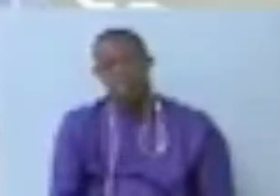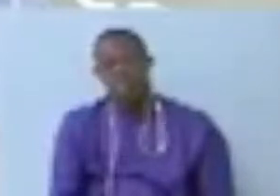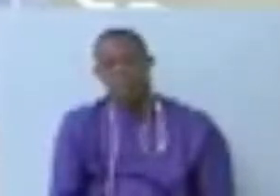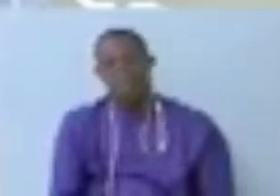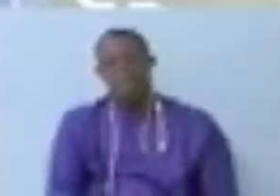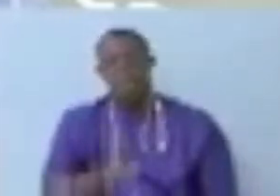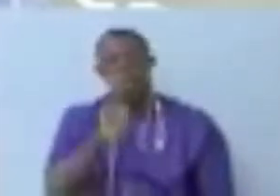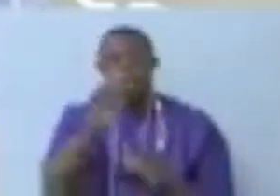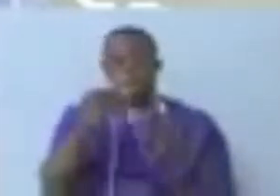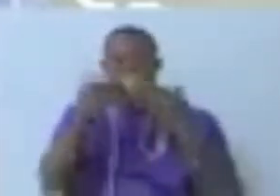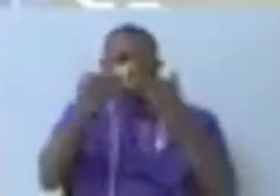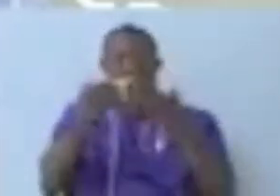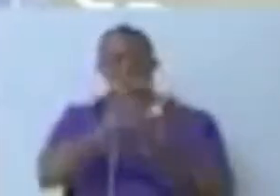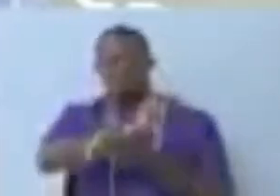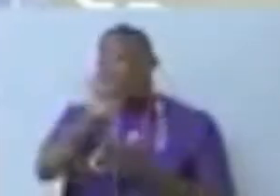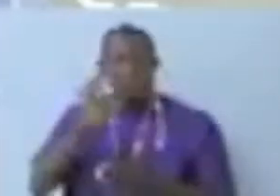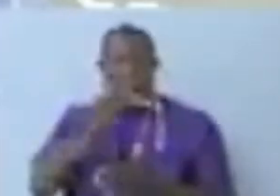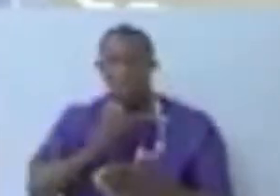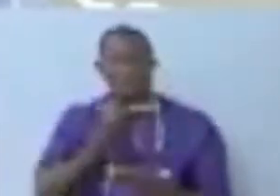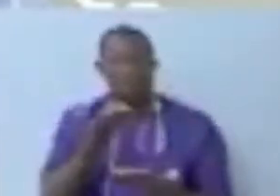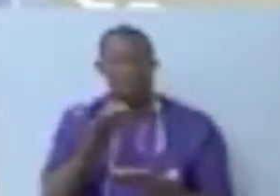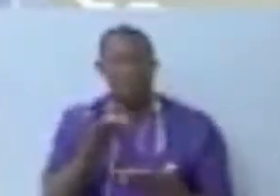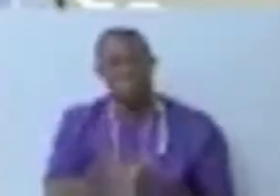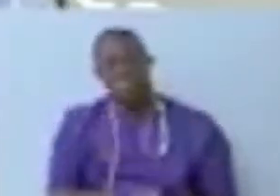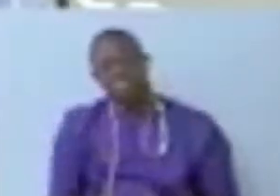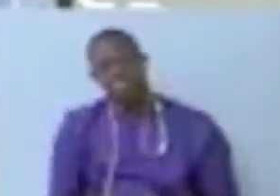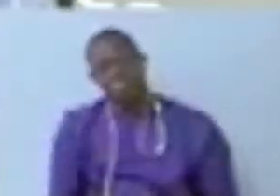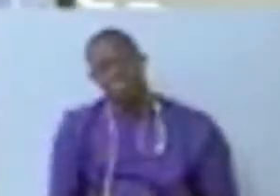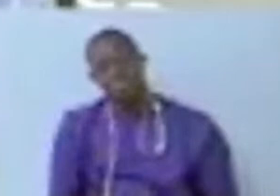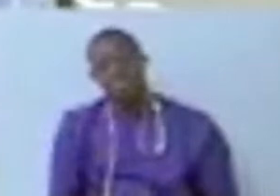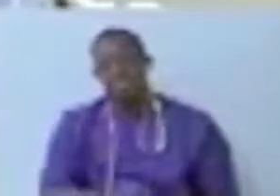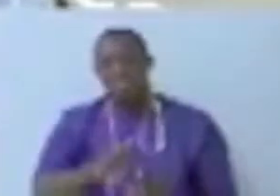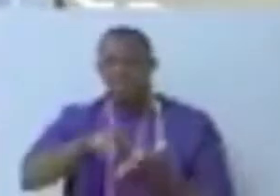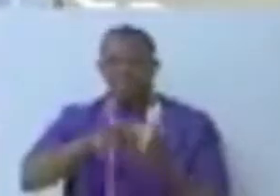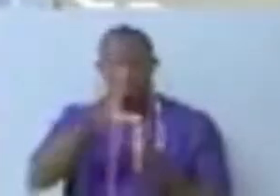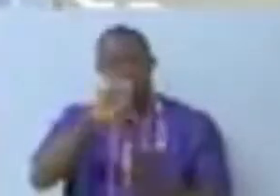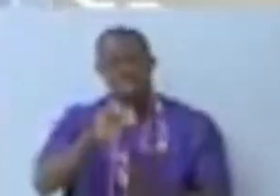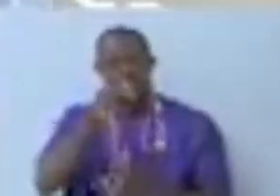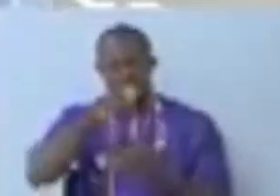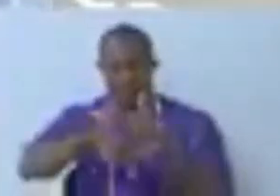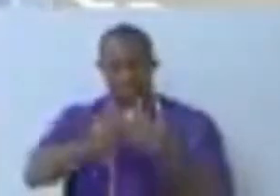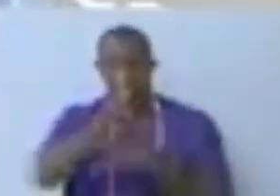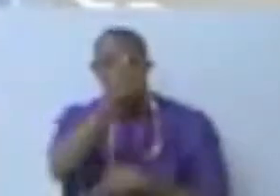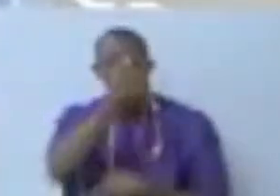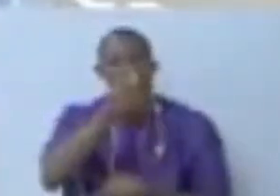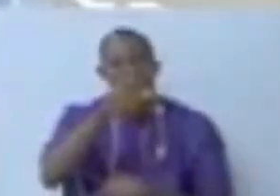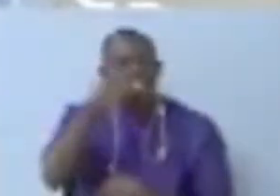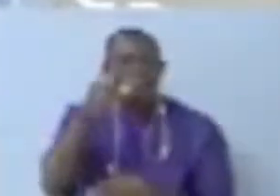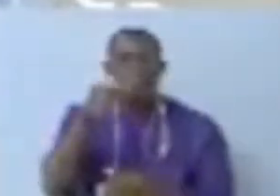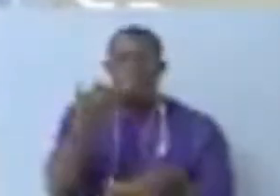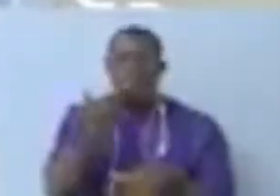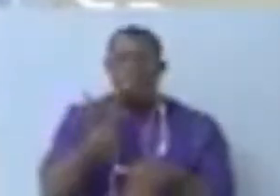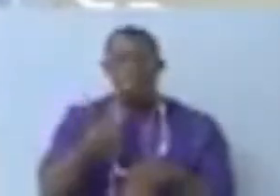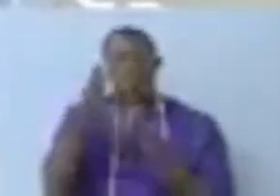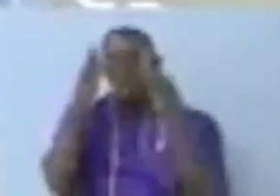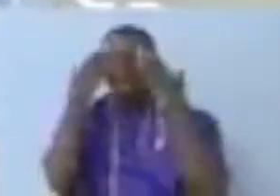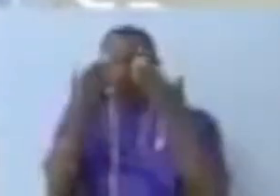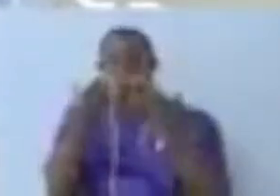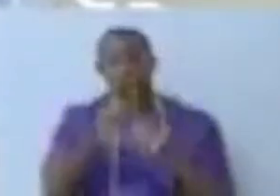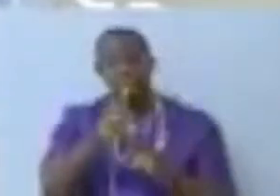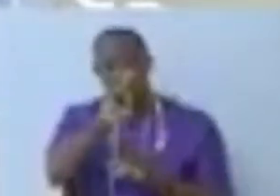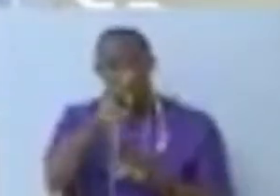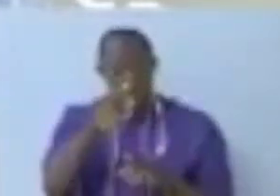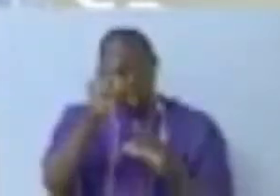that information was not available. So it was done in secret. You agree with